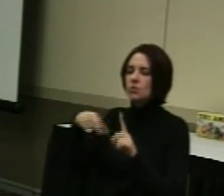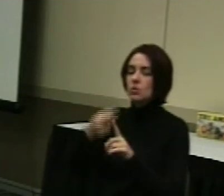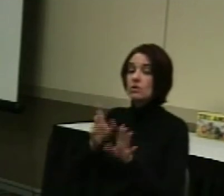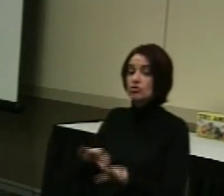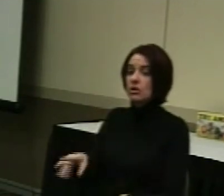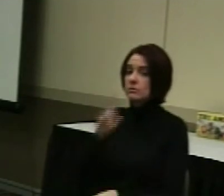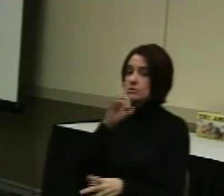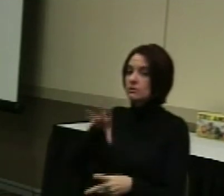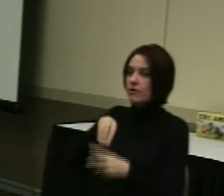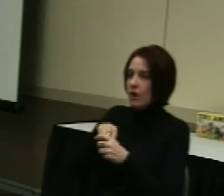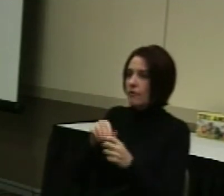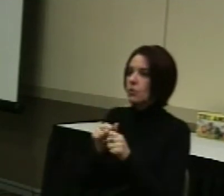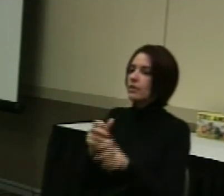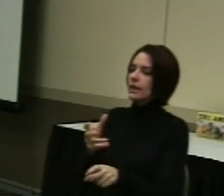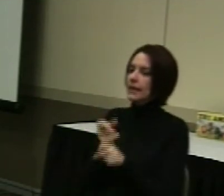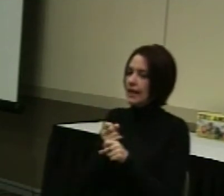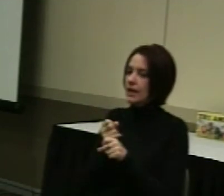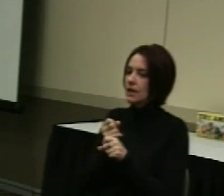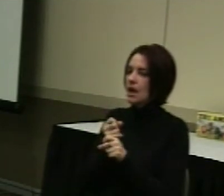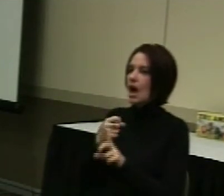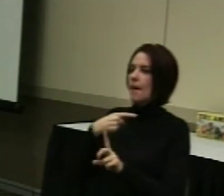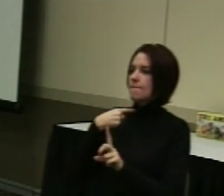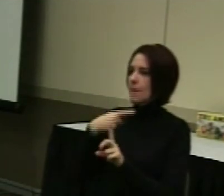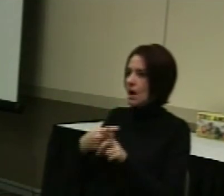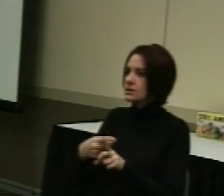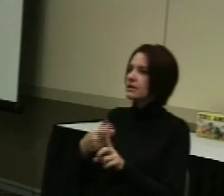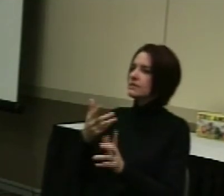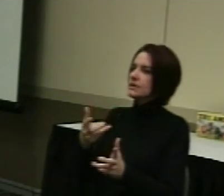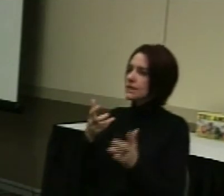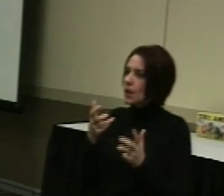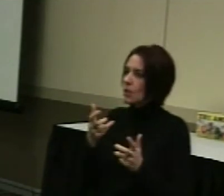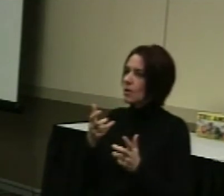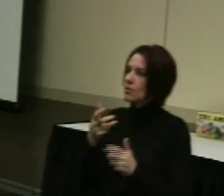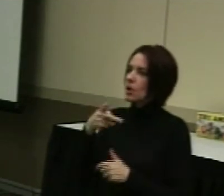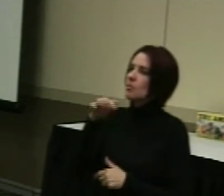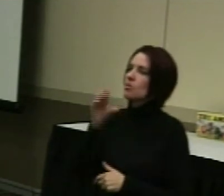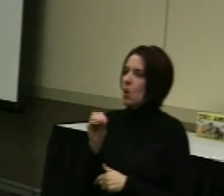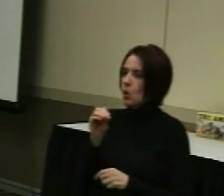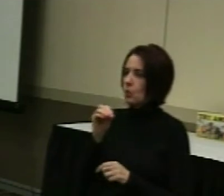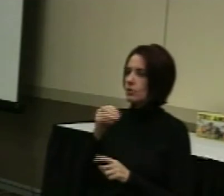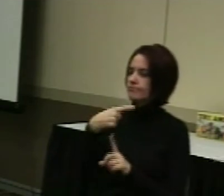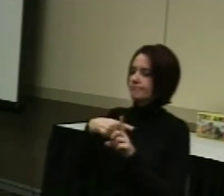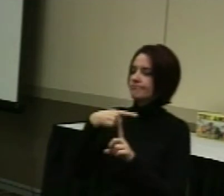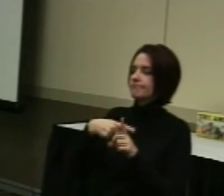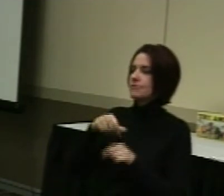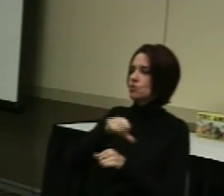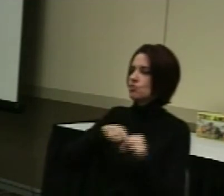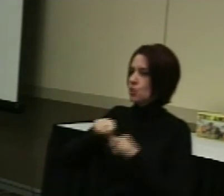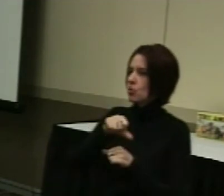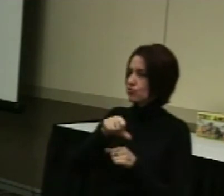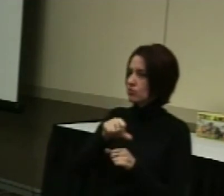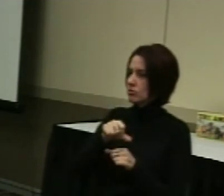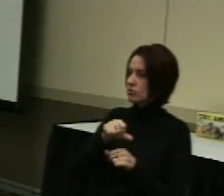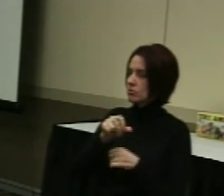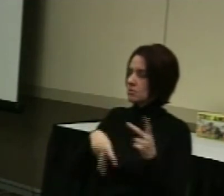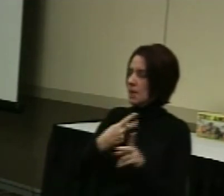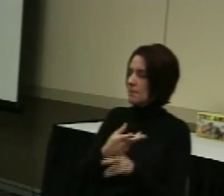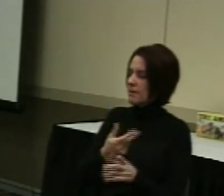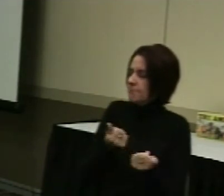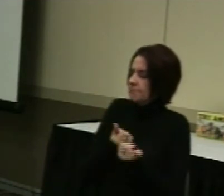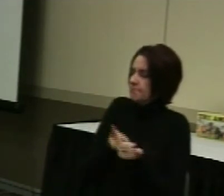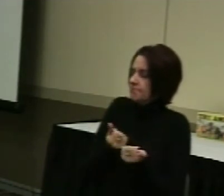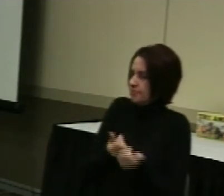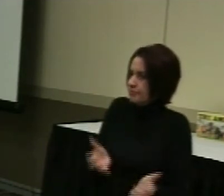indeed engaged in getting a positive and desirable and pro-social kind of thing. Many times they will